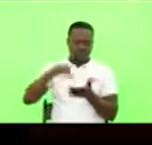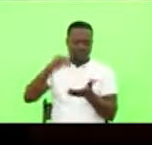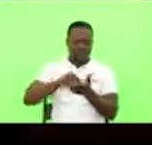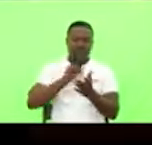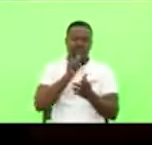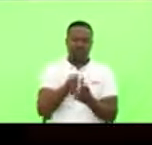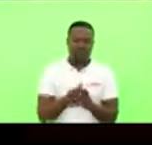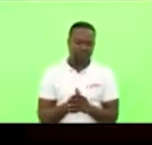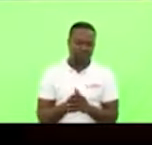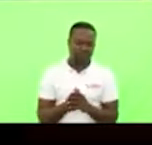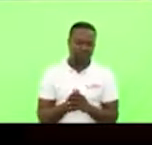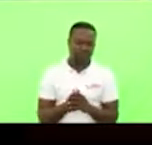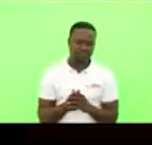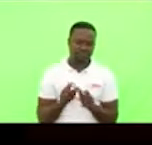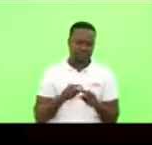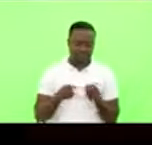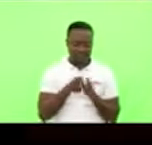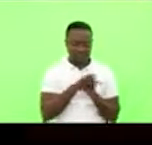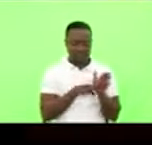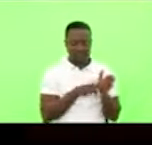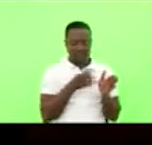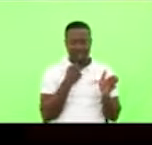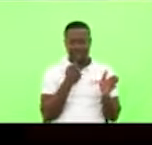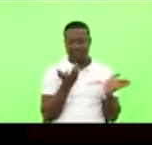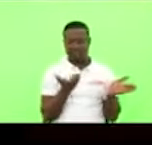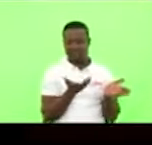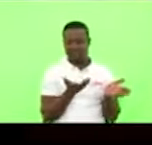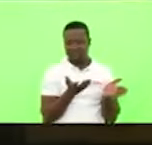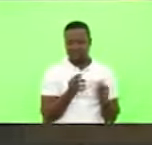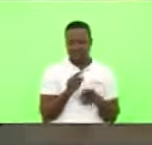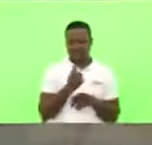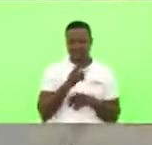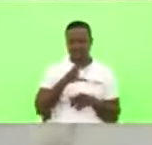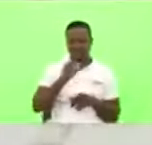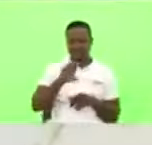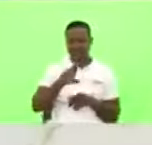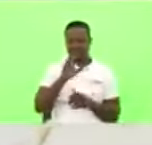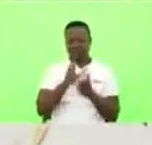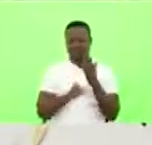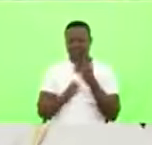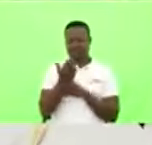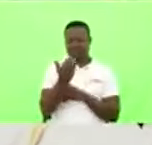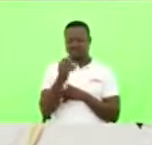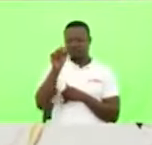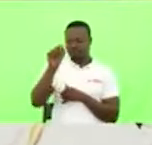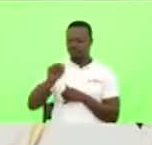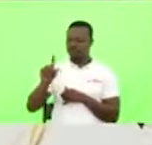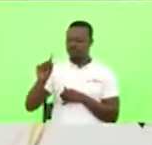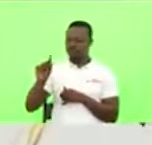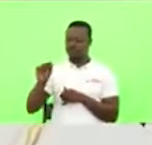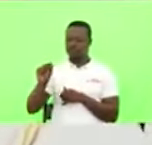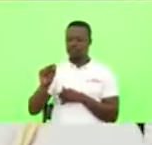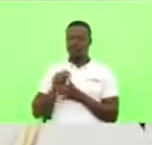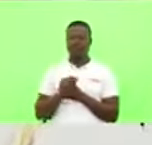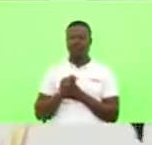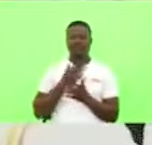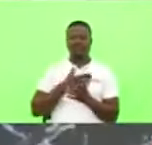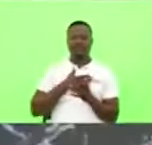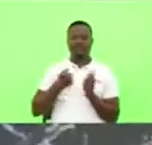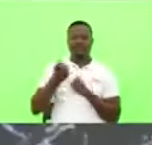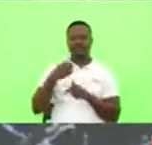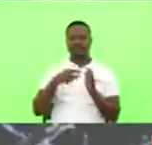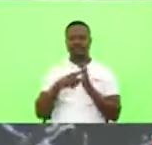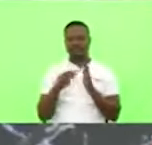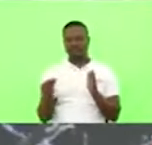resurrection. But the Bible says in 1 Corinthians 15 verse 20, and I want all of us to